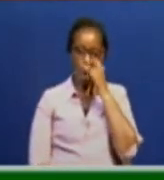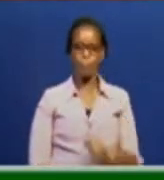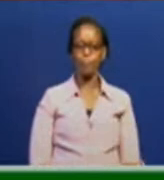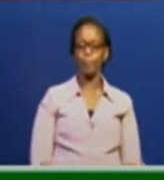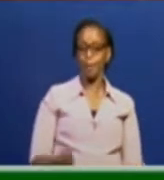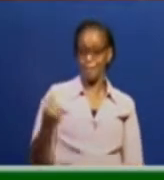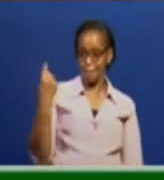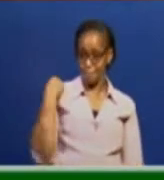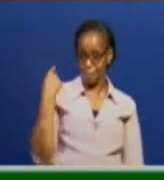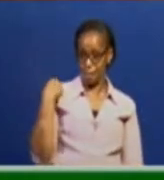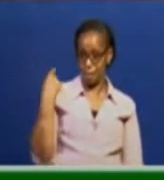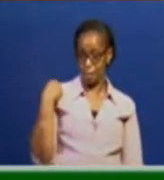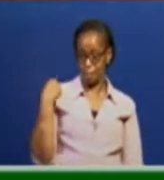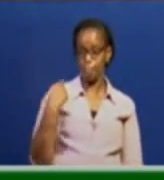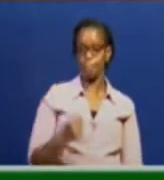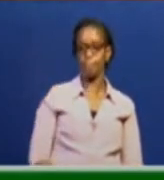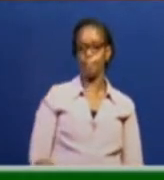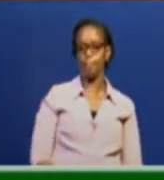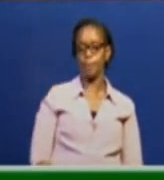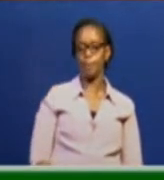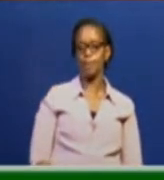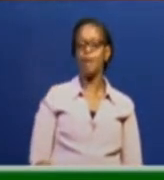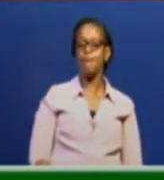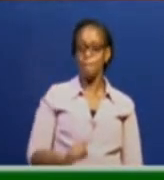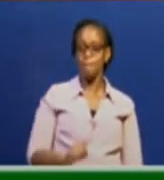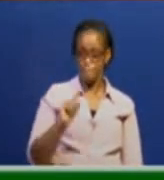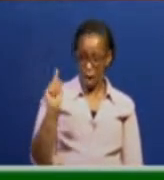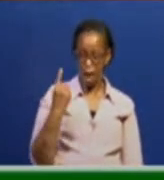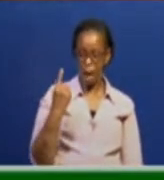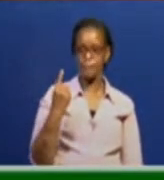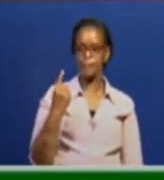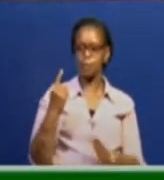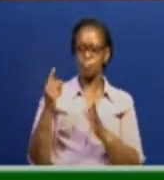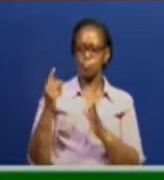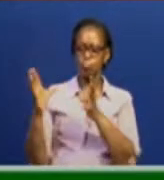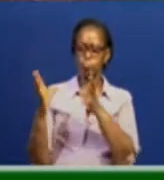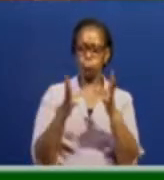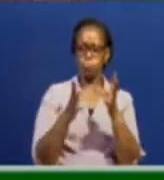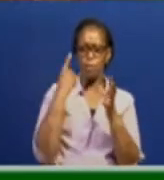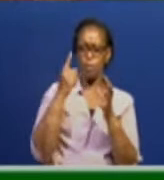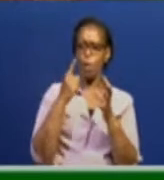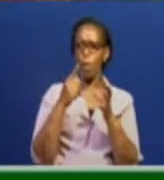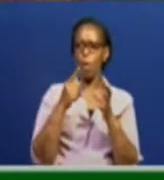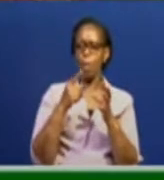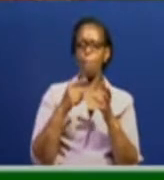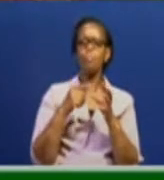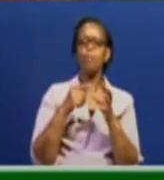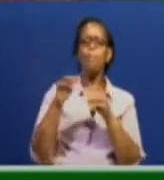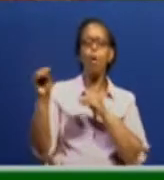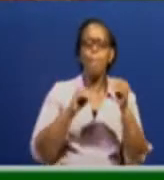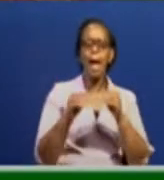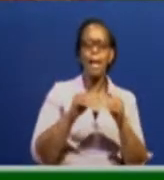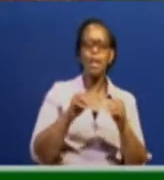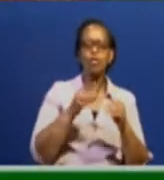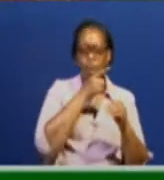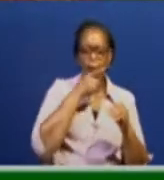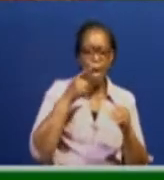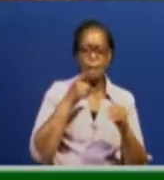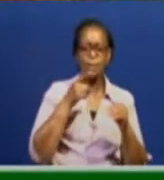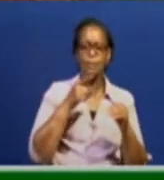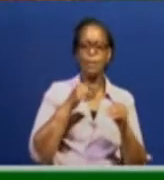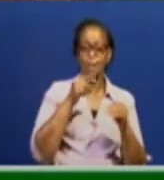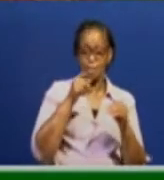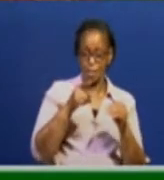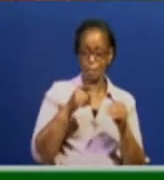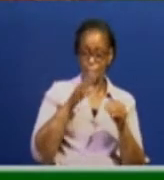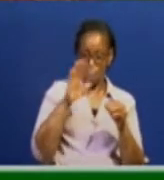Yesterday again, the first consignment of the 100 mobile dryers this house facilitated my